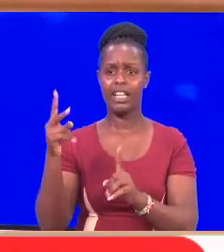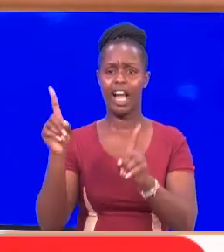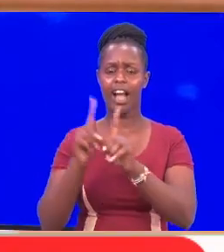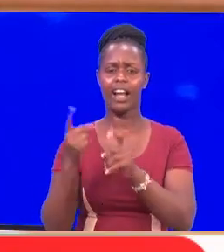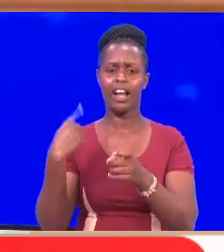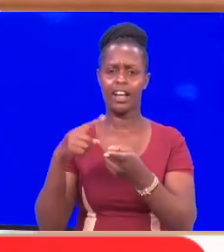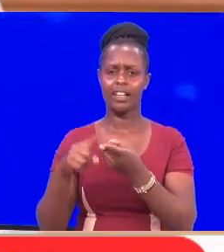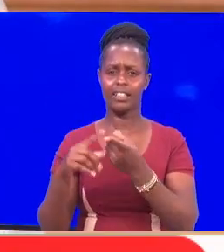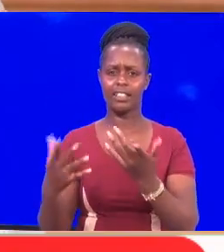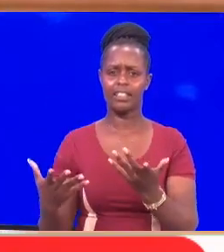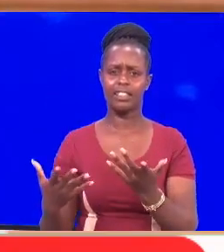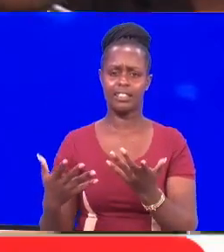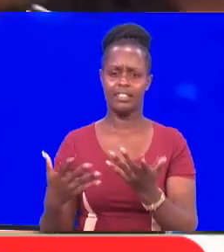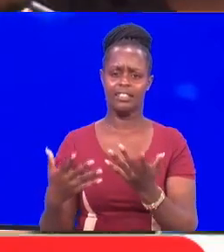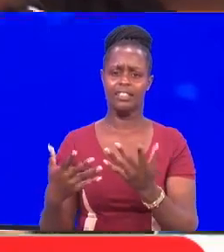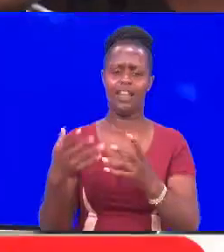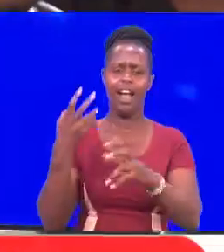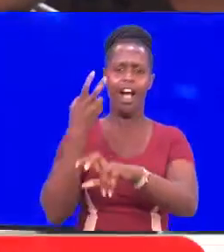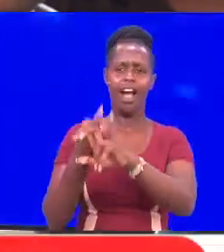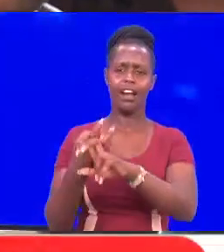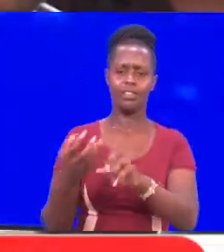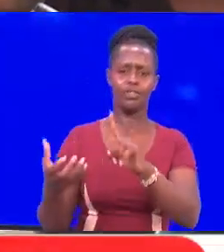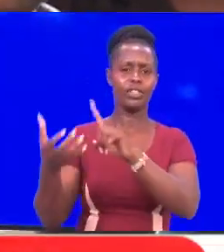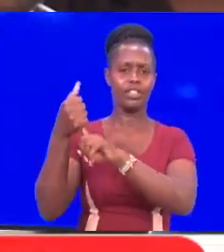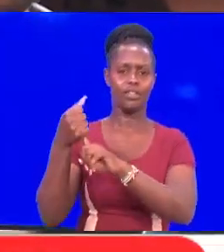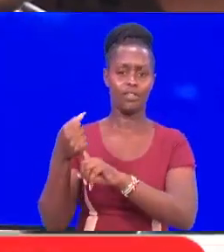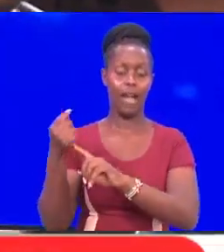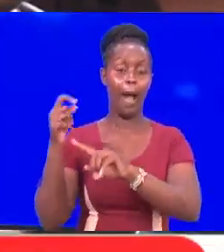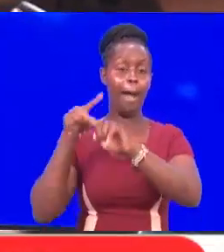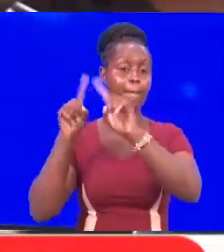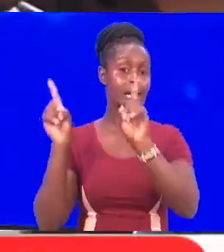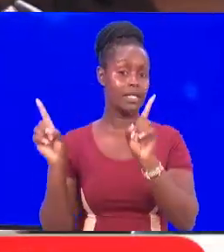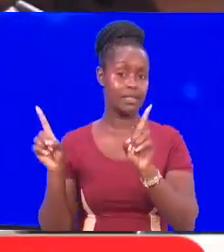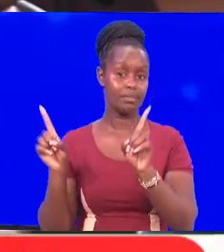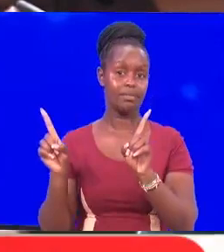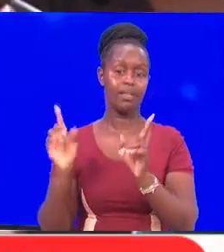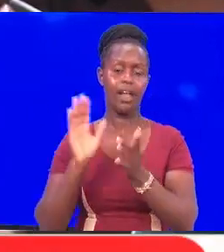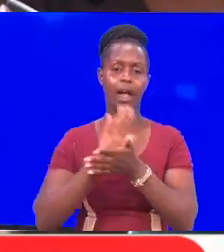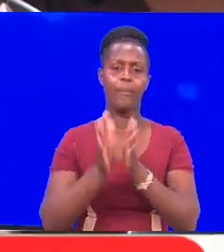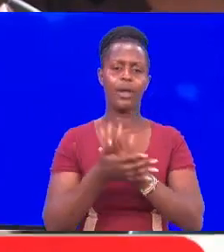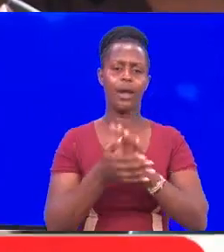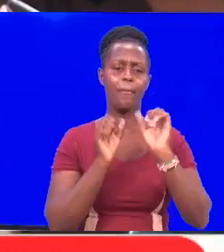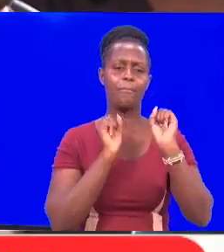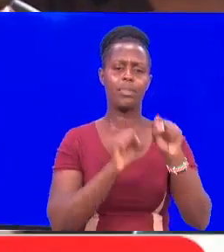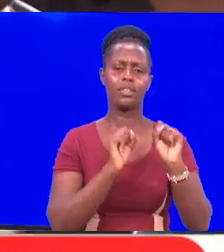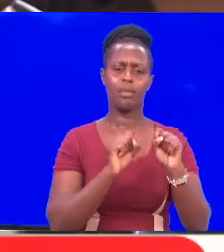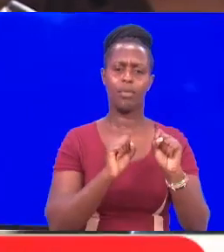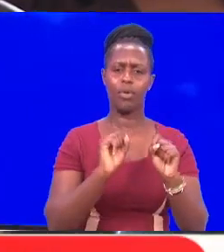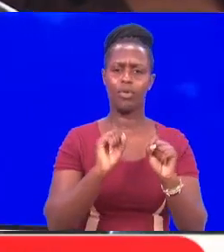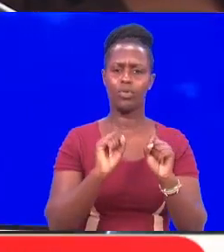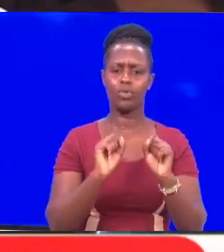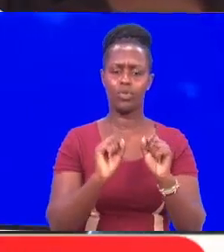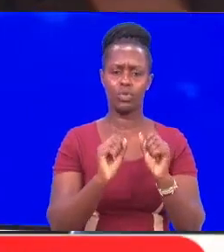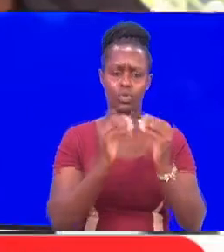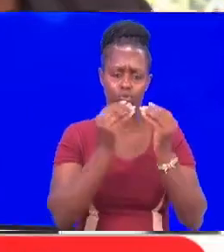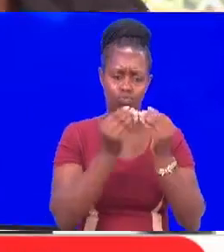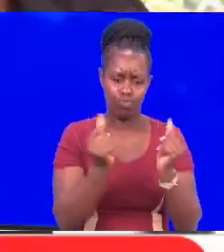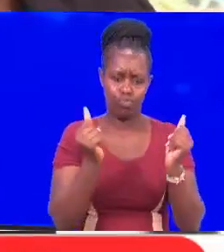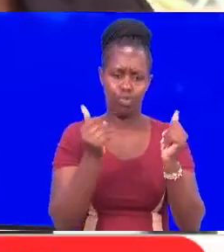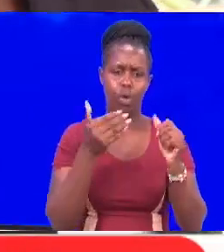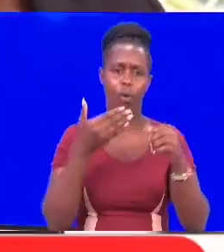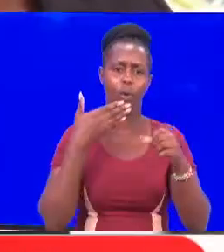audacious to be possible. But it has become possible due to resolute commitment to